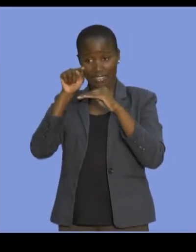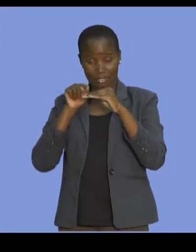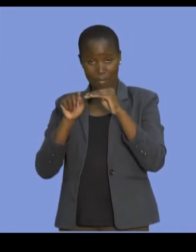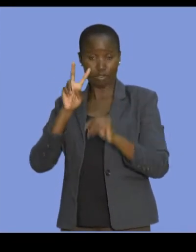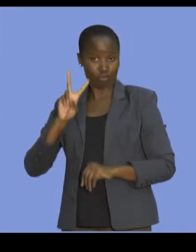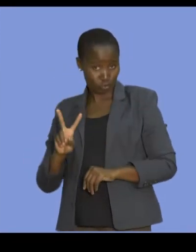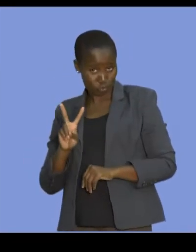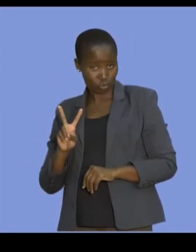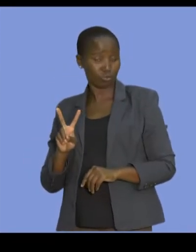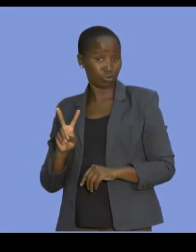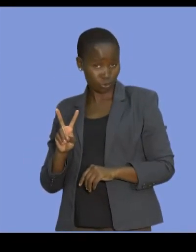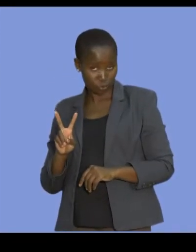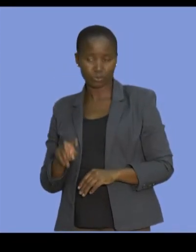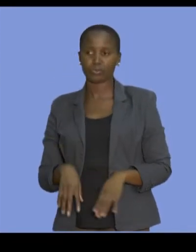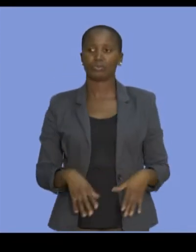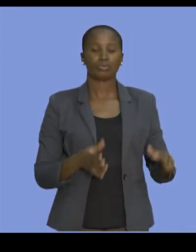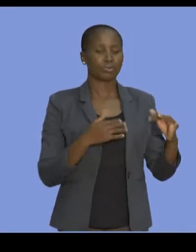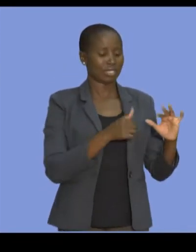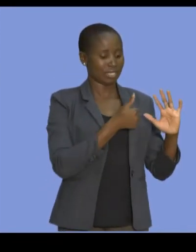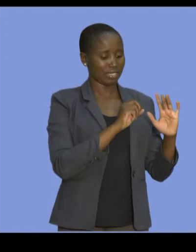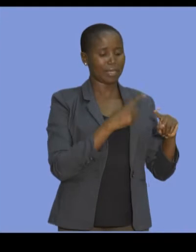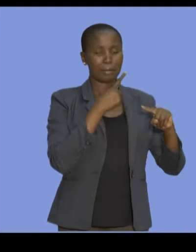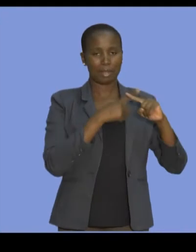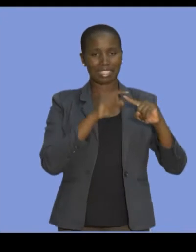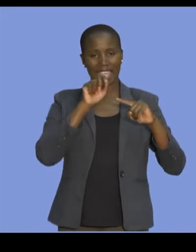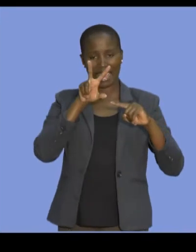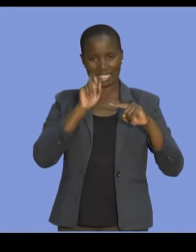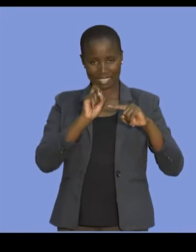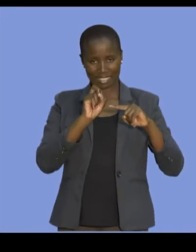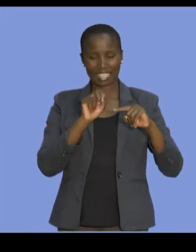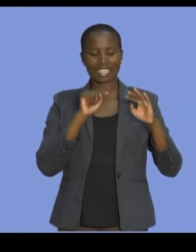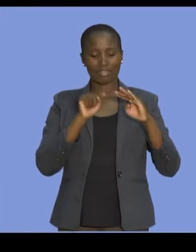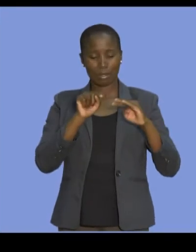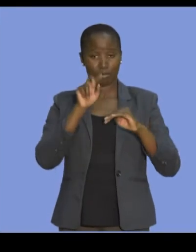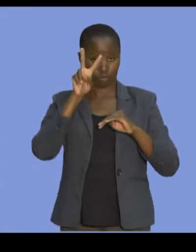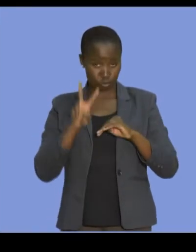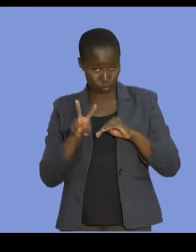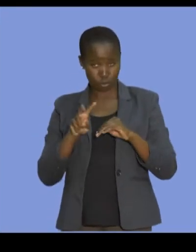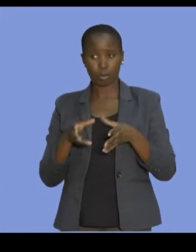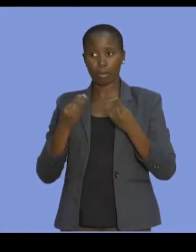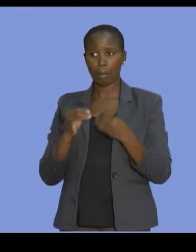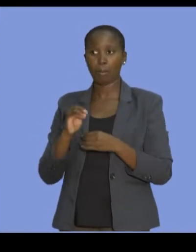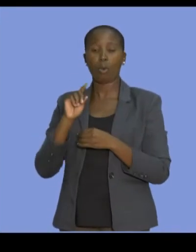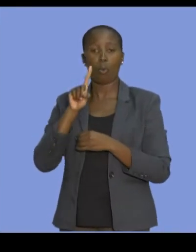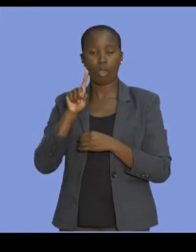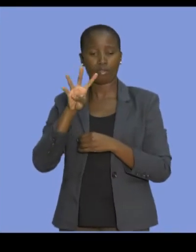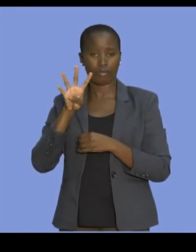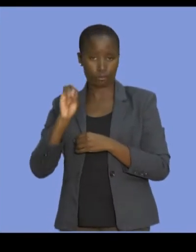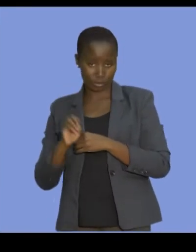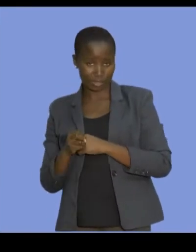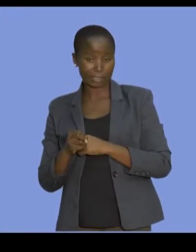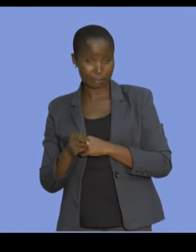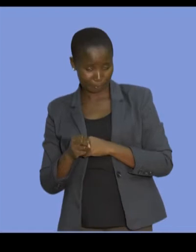60 plus 80 divided by 2, you get 140. And 80 plus 100 divided by 2, we get